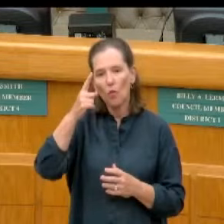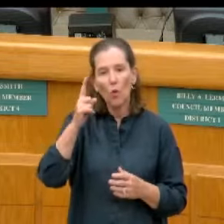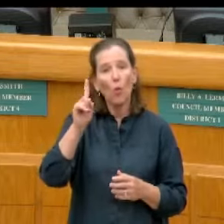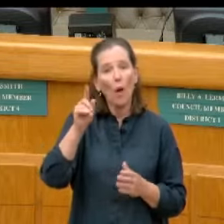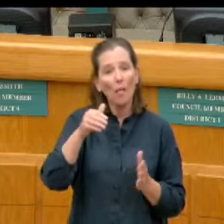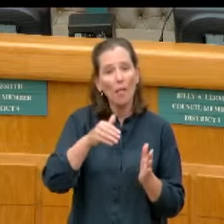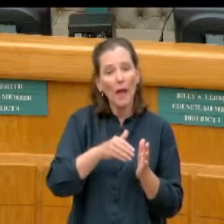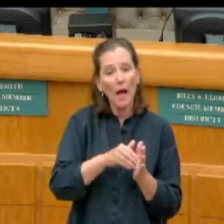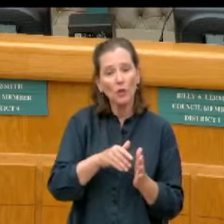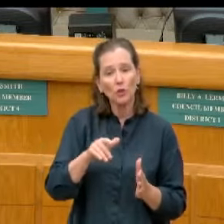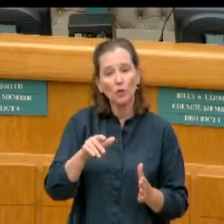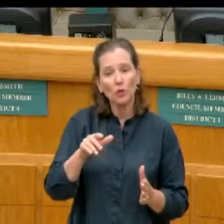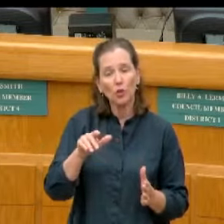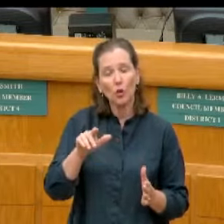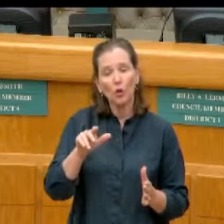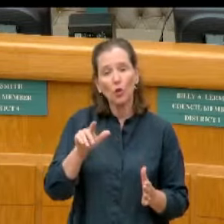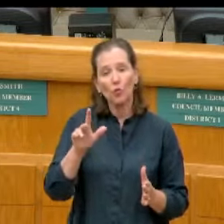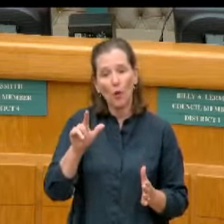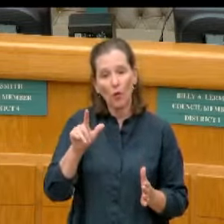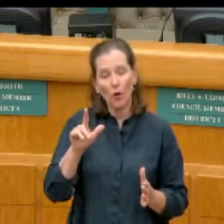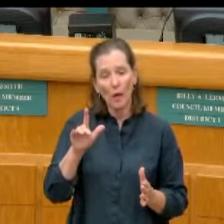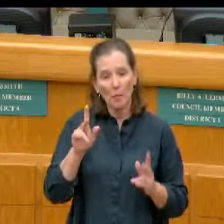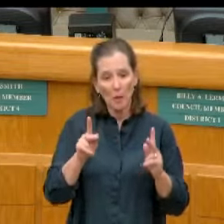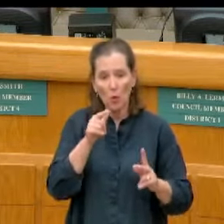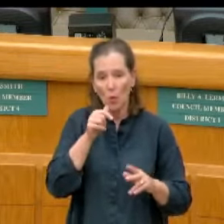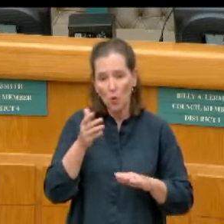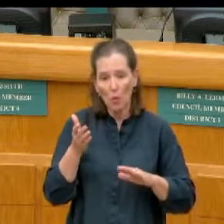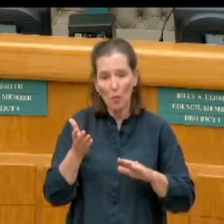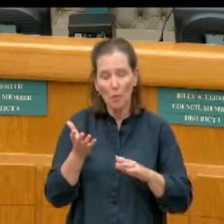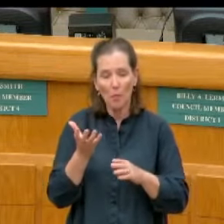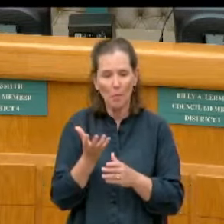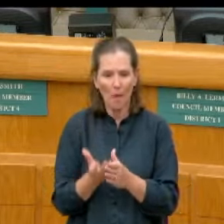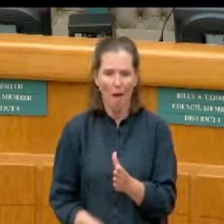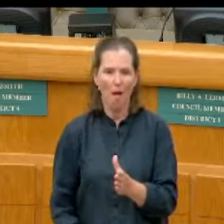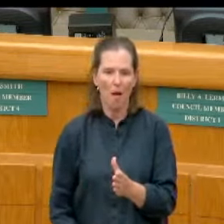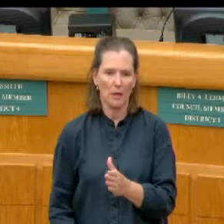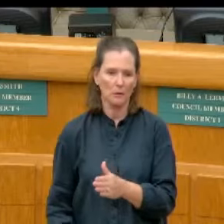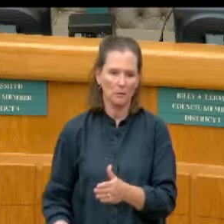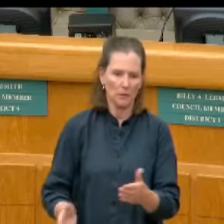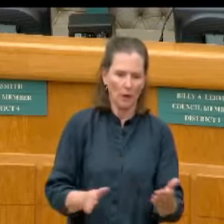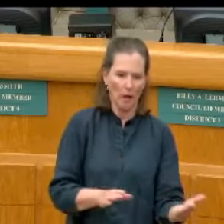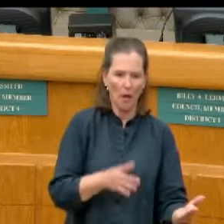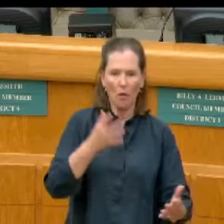1,023 citizens that have passed away due to COVID-19.